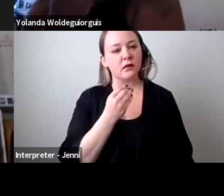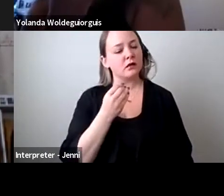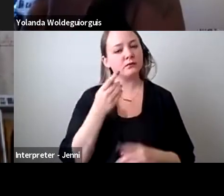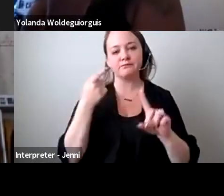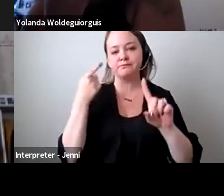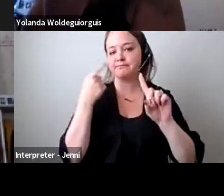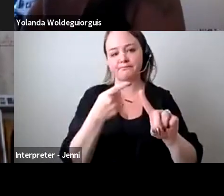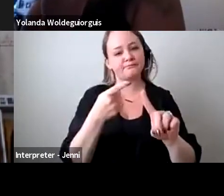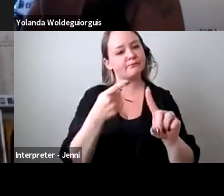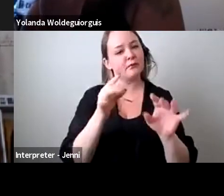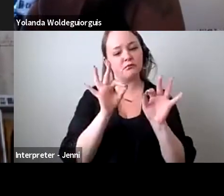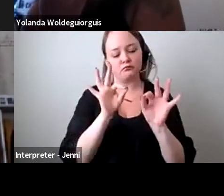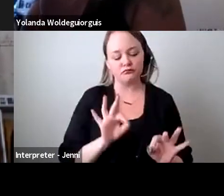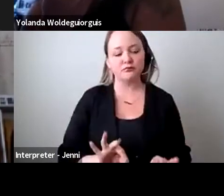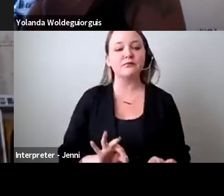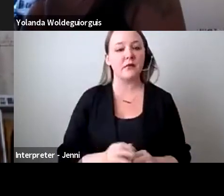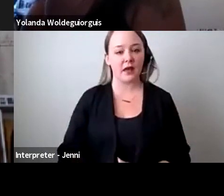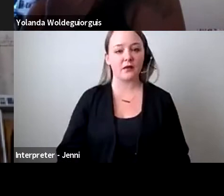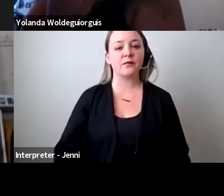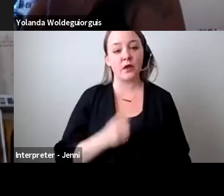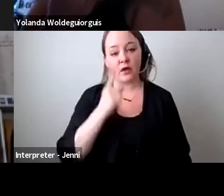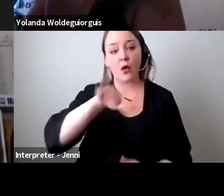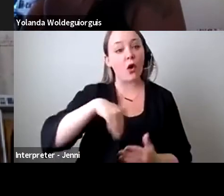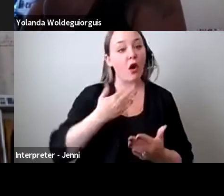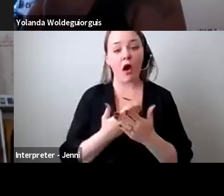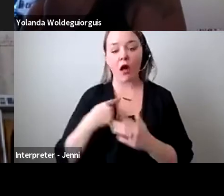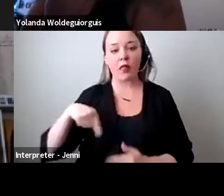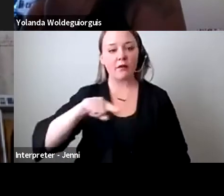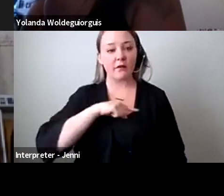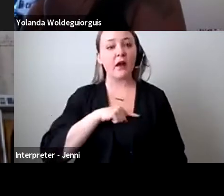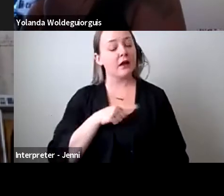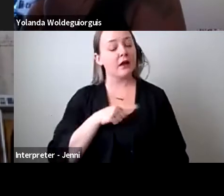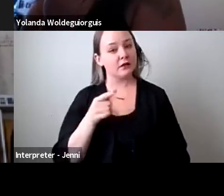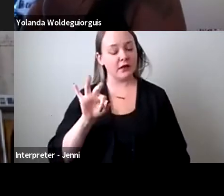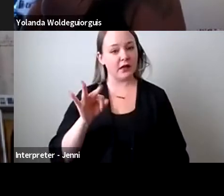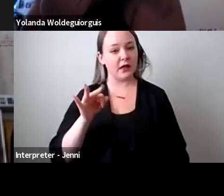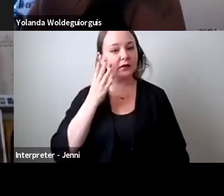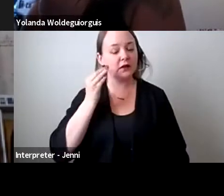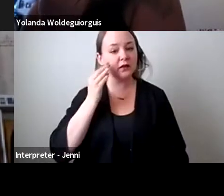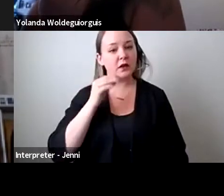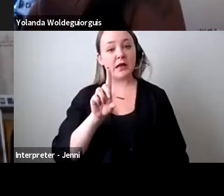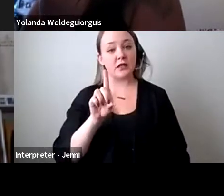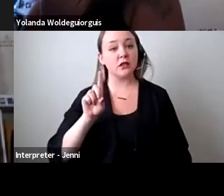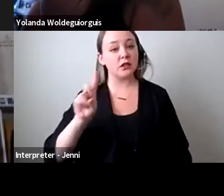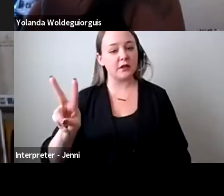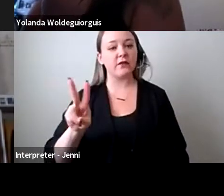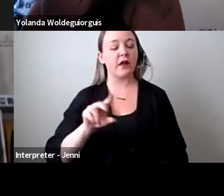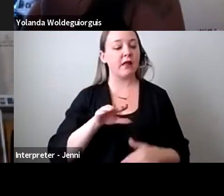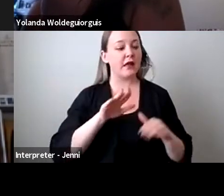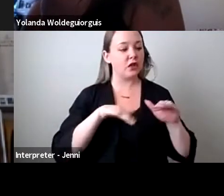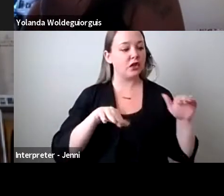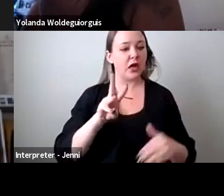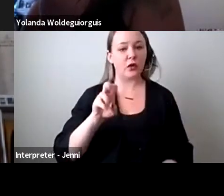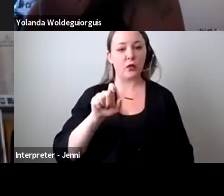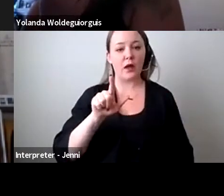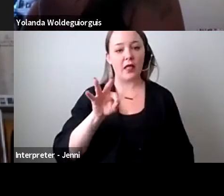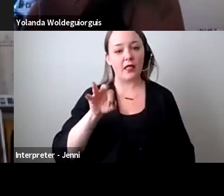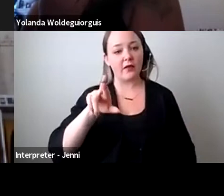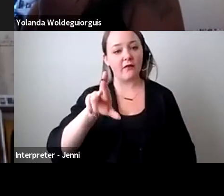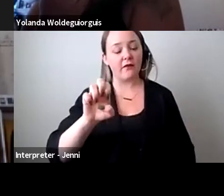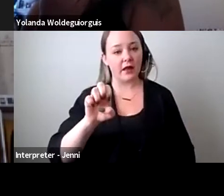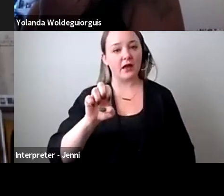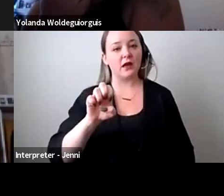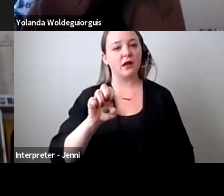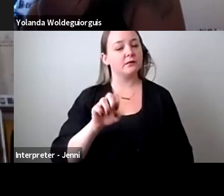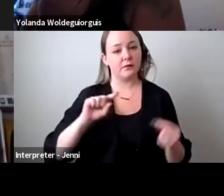on for every one of us who've ever had to struggle with domestic violence and child welfare. And the